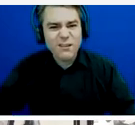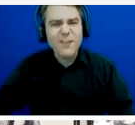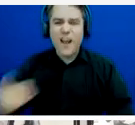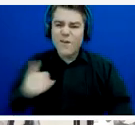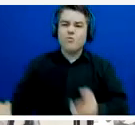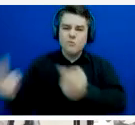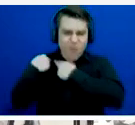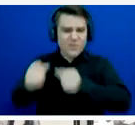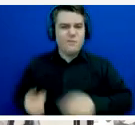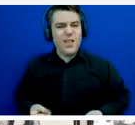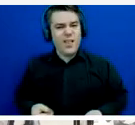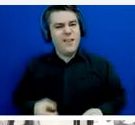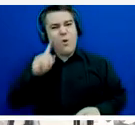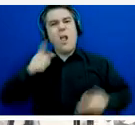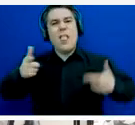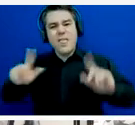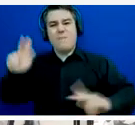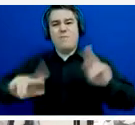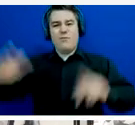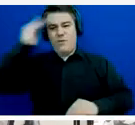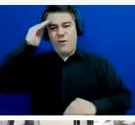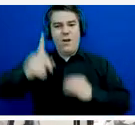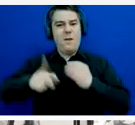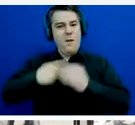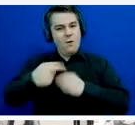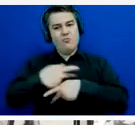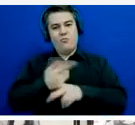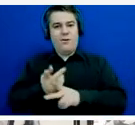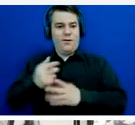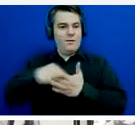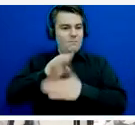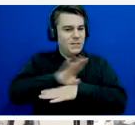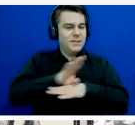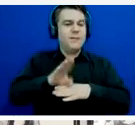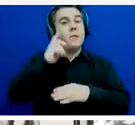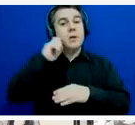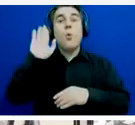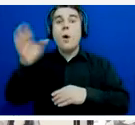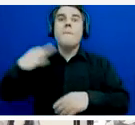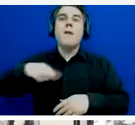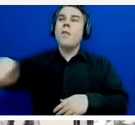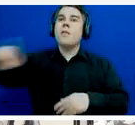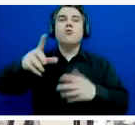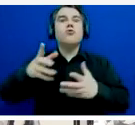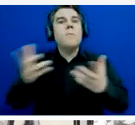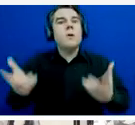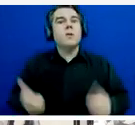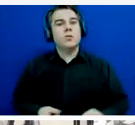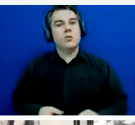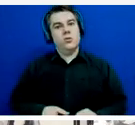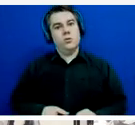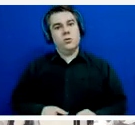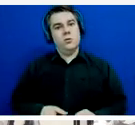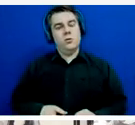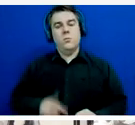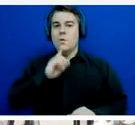obligation to let people know about these products and this business because it'll benefit them so tremendously. I'm so